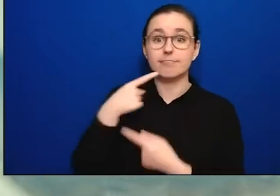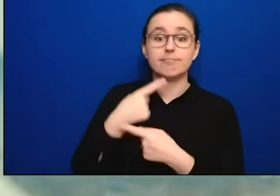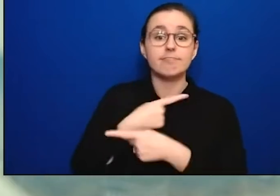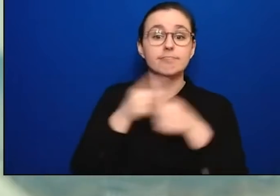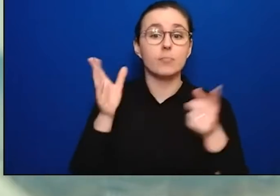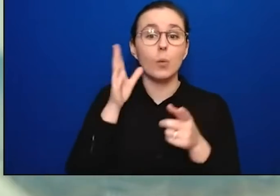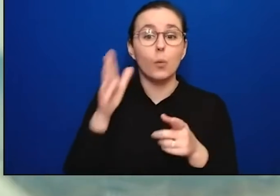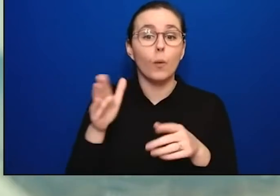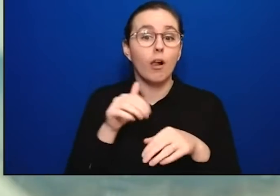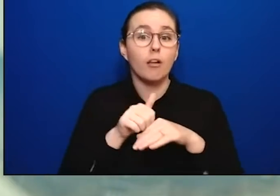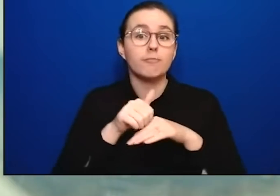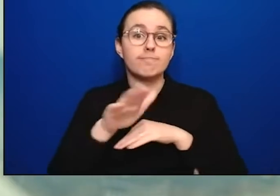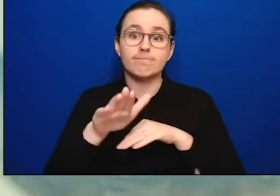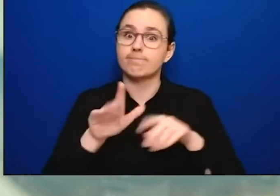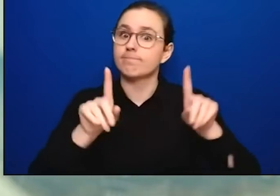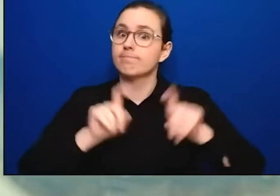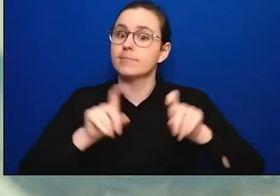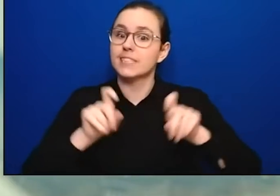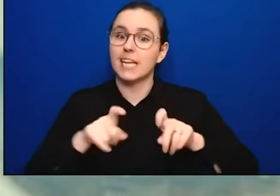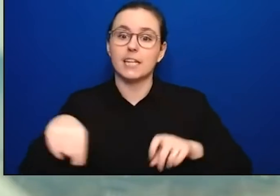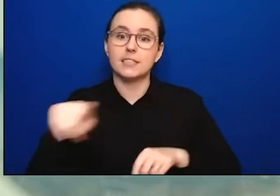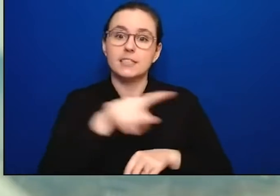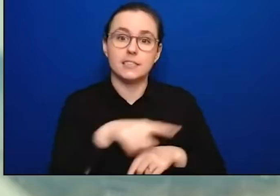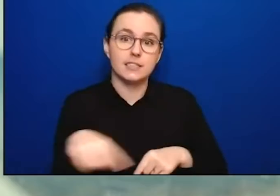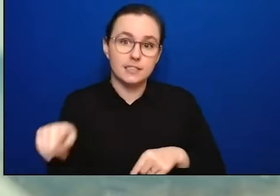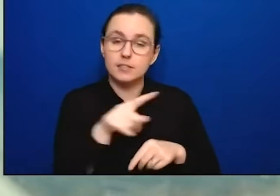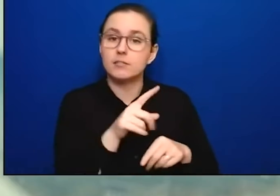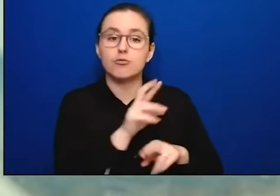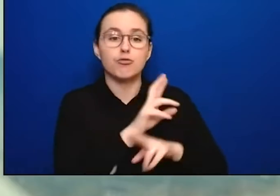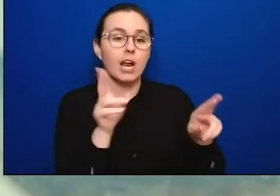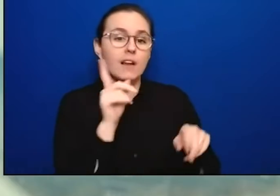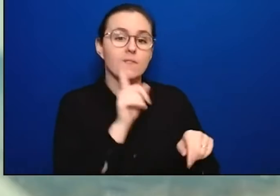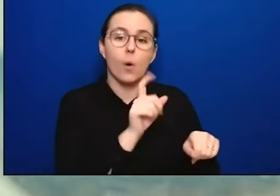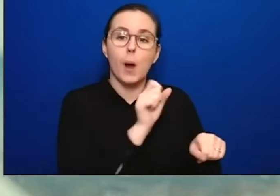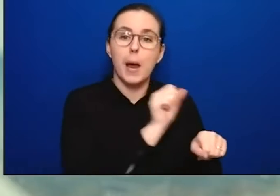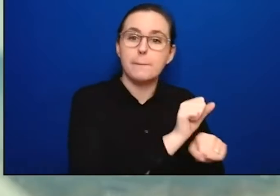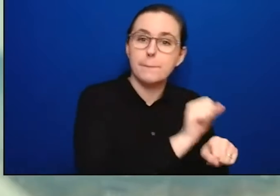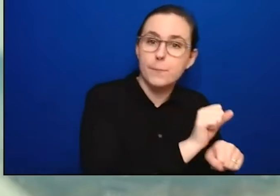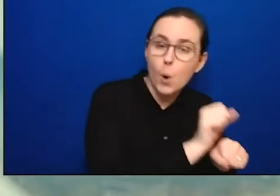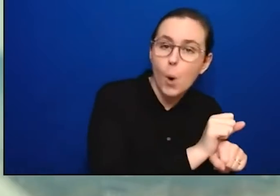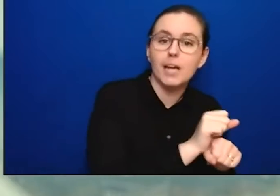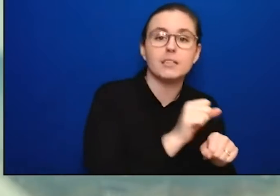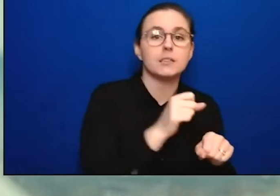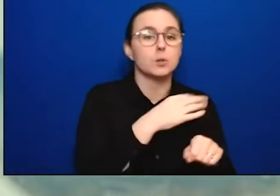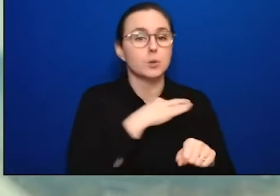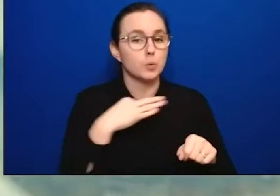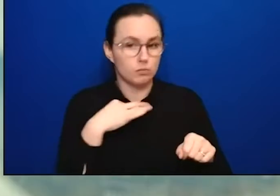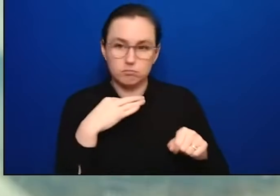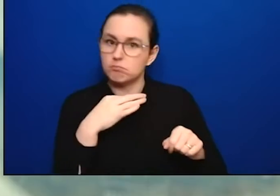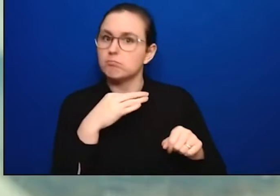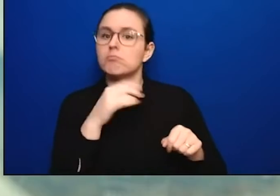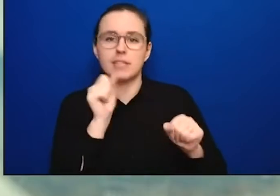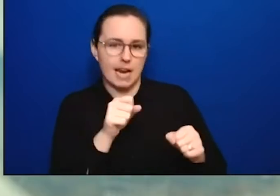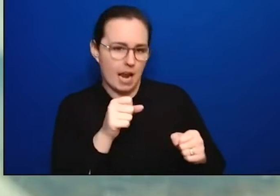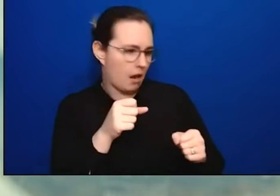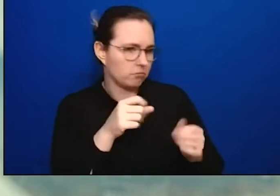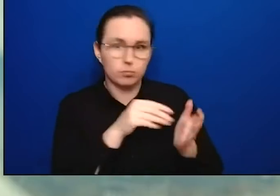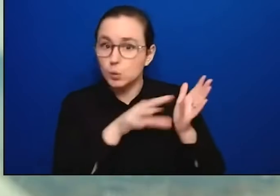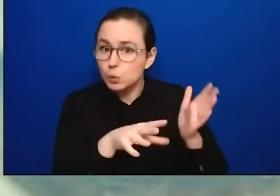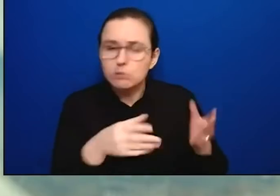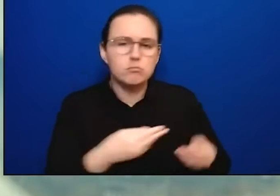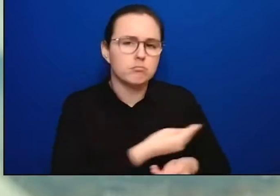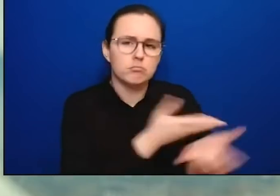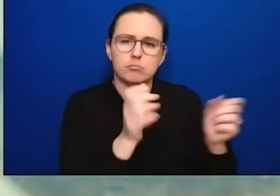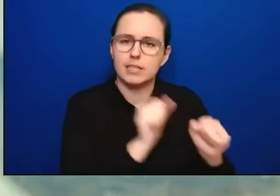to post-secondary institutions for employees and students with COVID-19 symptoms. We are also allocating